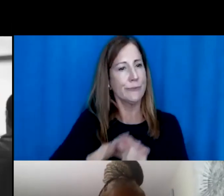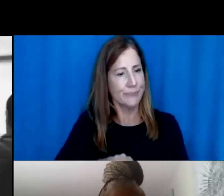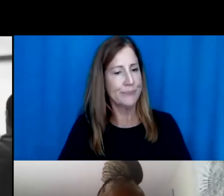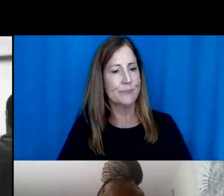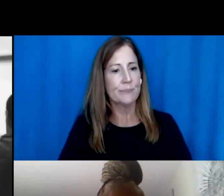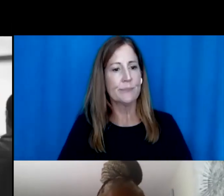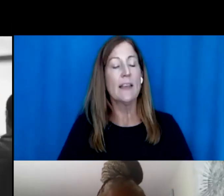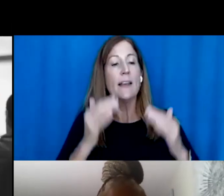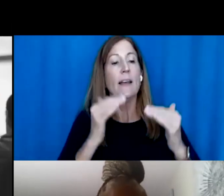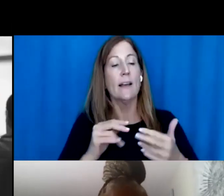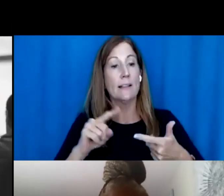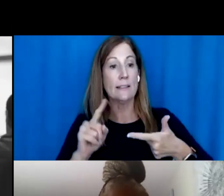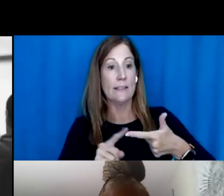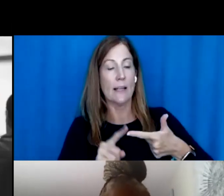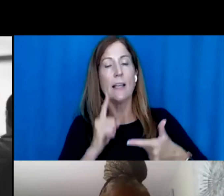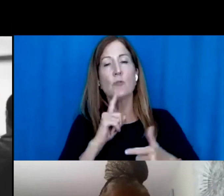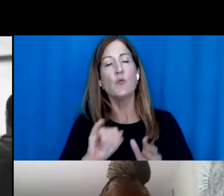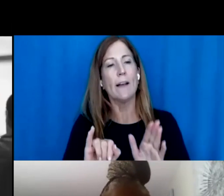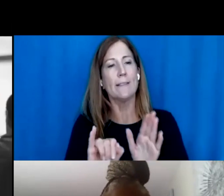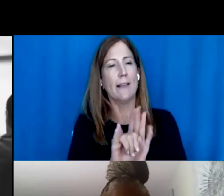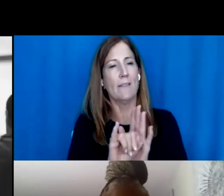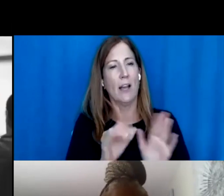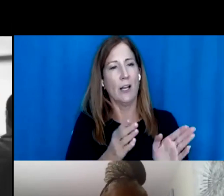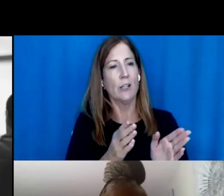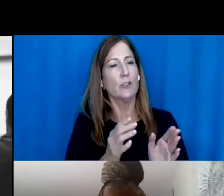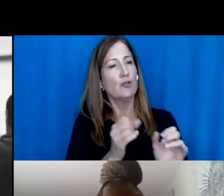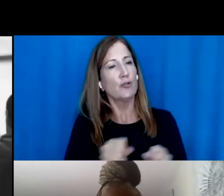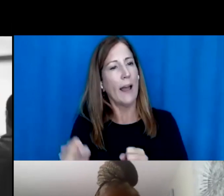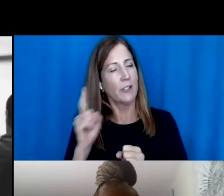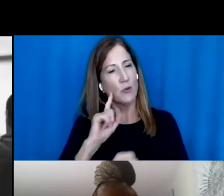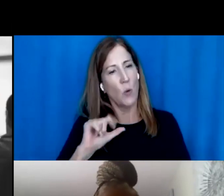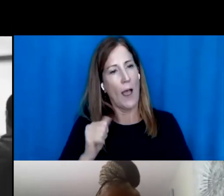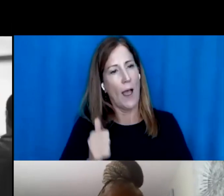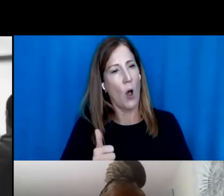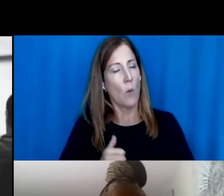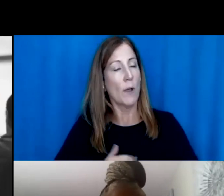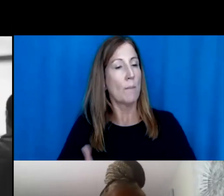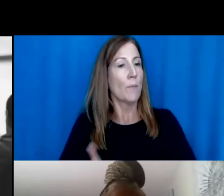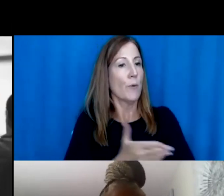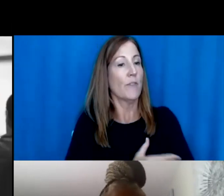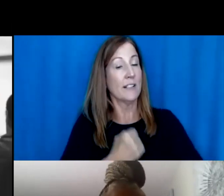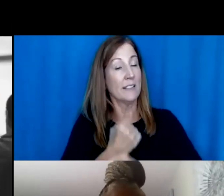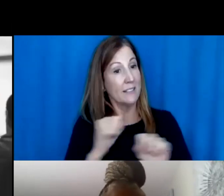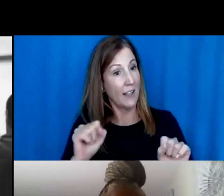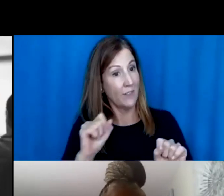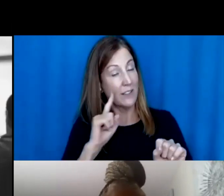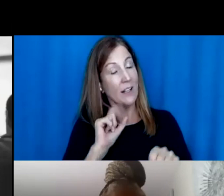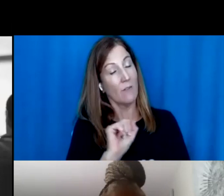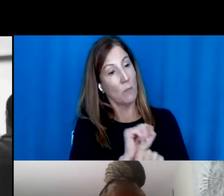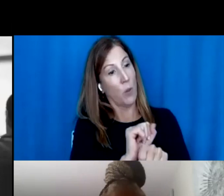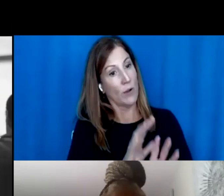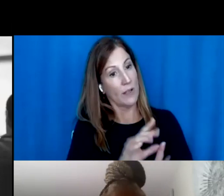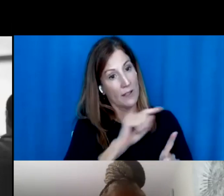to identify strategies for workplaces to improve the safety of employees, customers, and